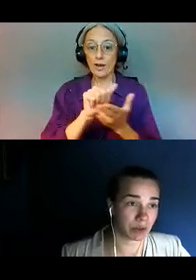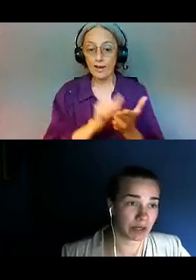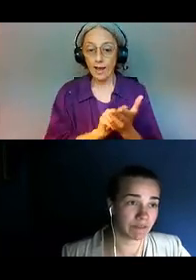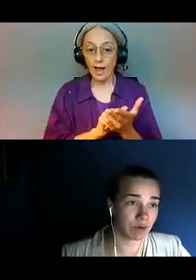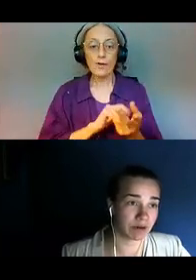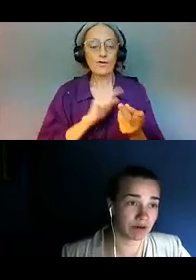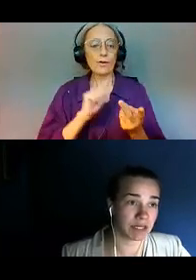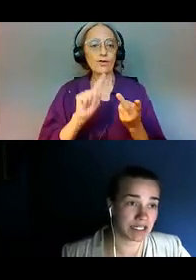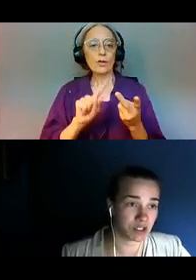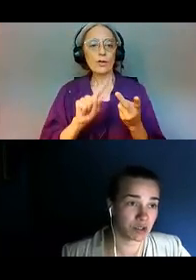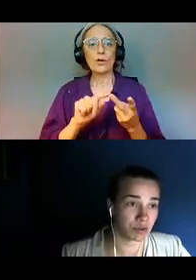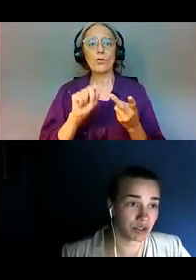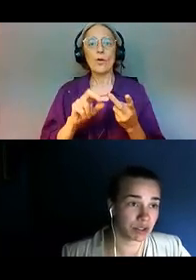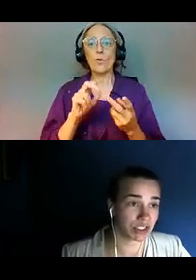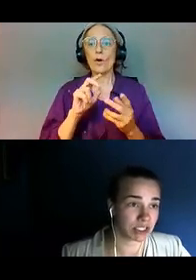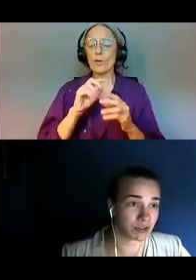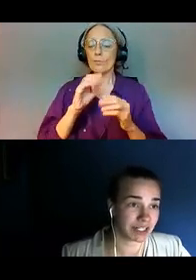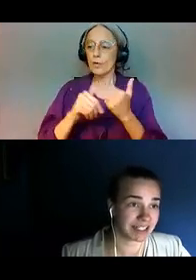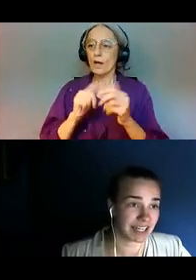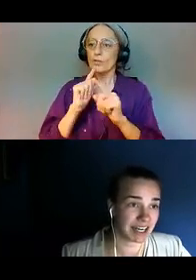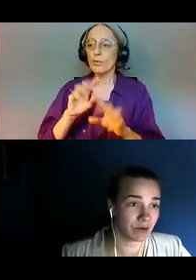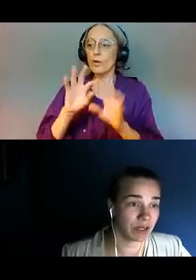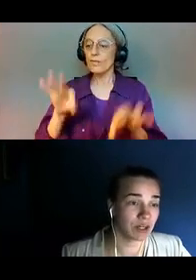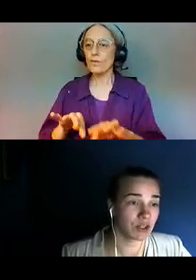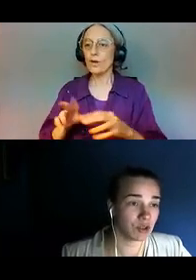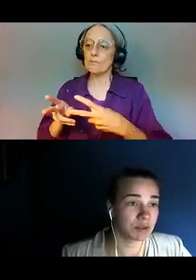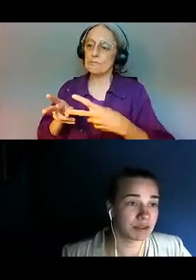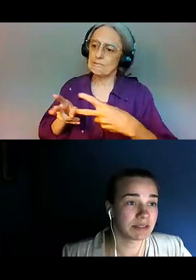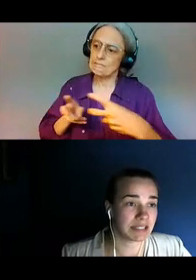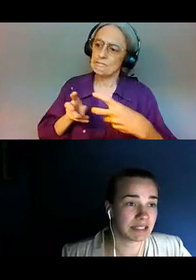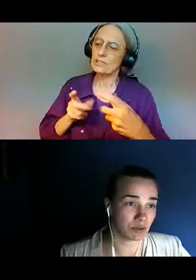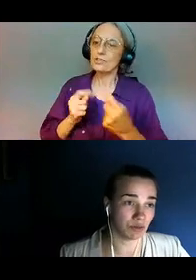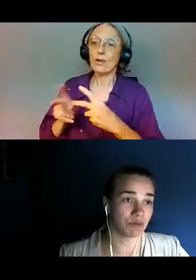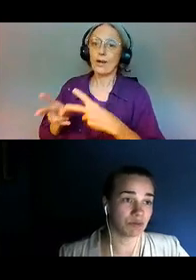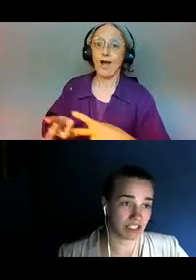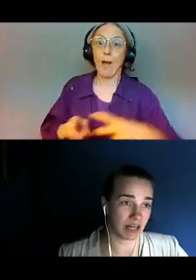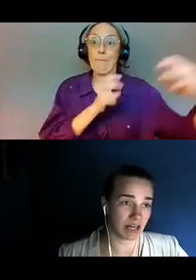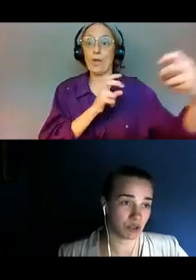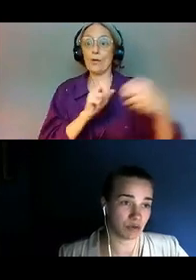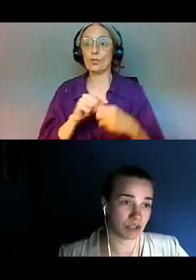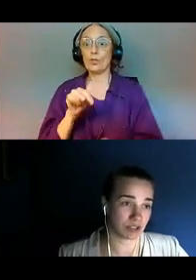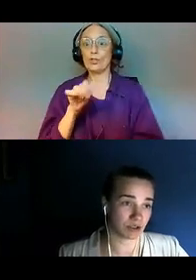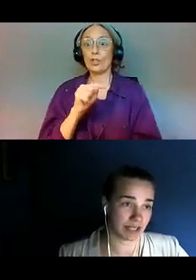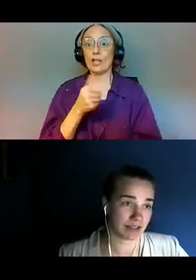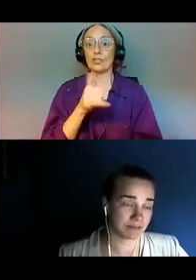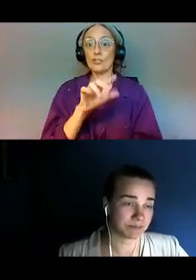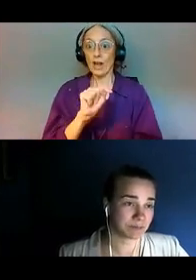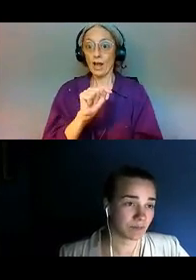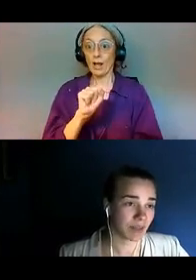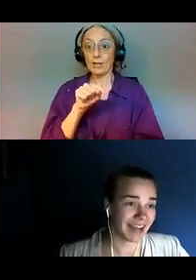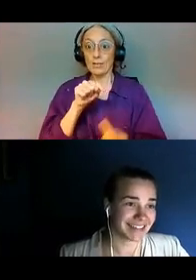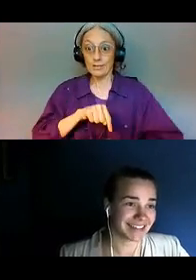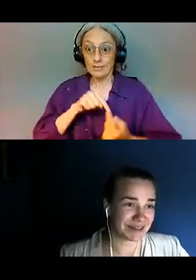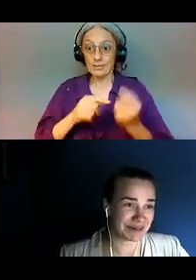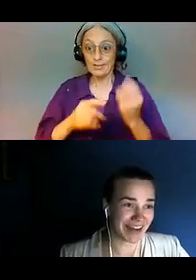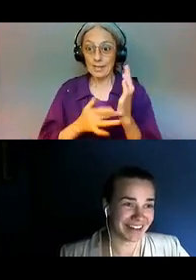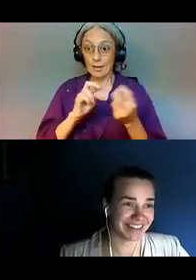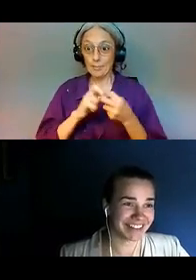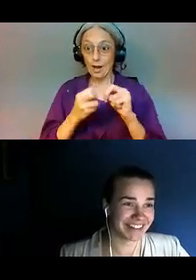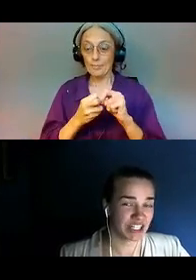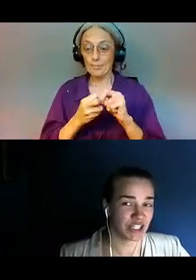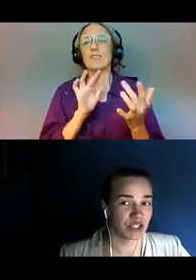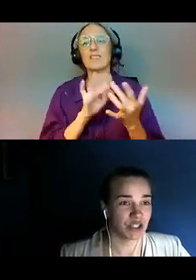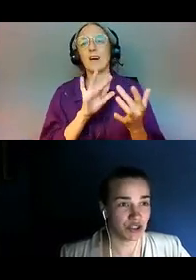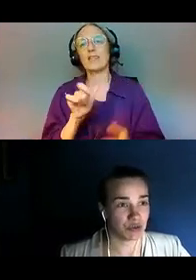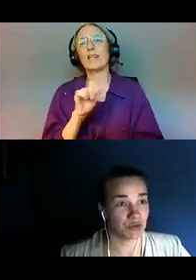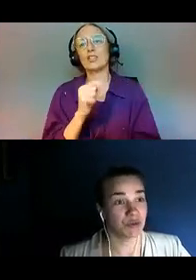progress reporting form into your Just Grants account, you will need to reach out to Just Grants. As a